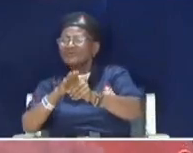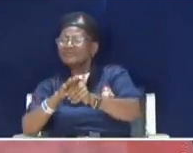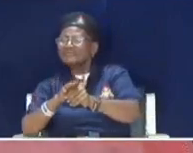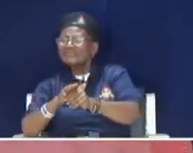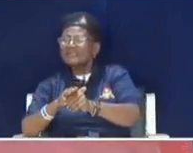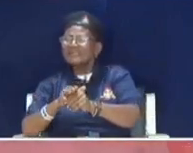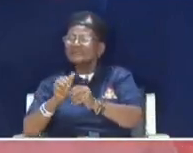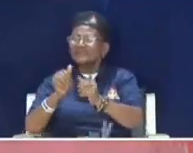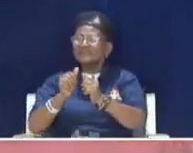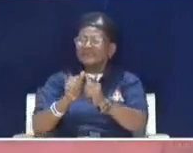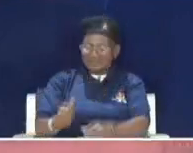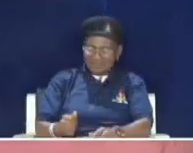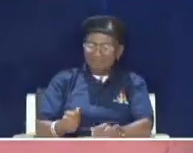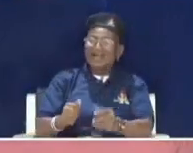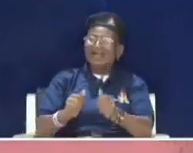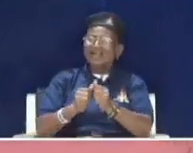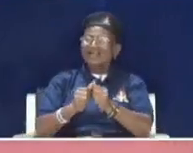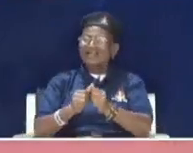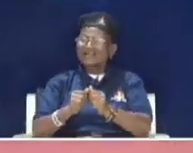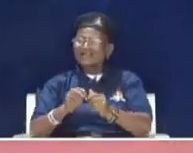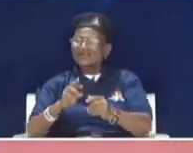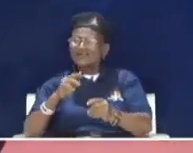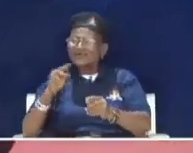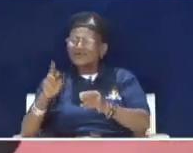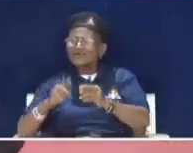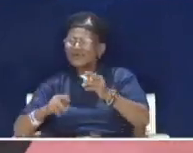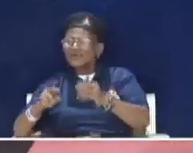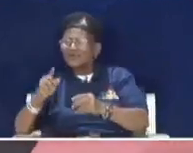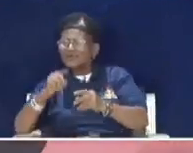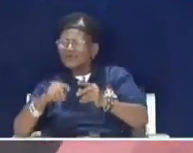with witness and good.